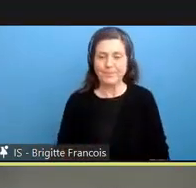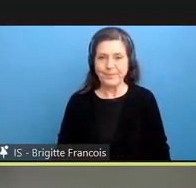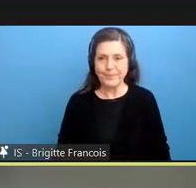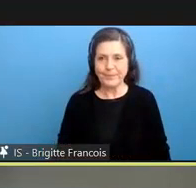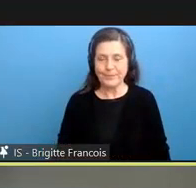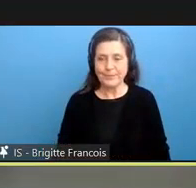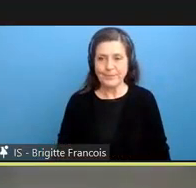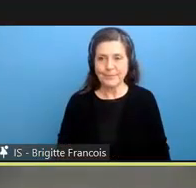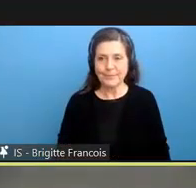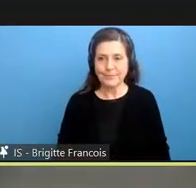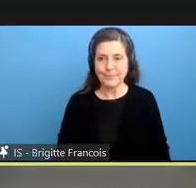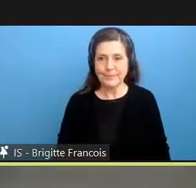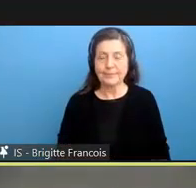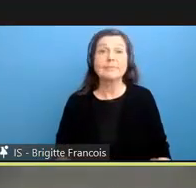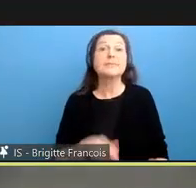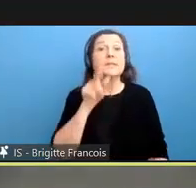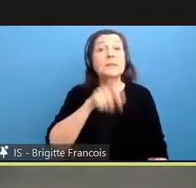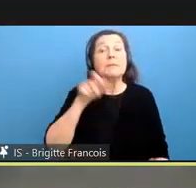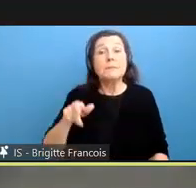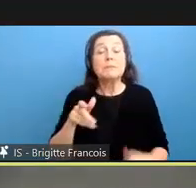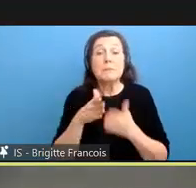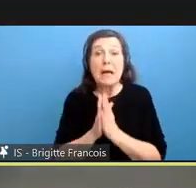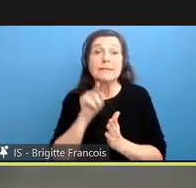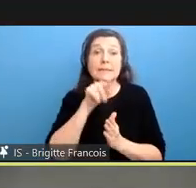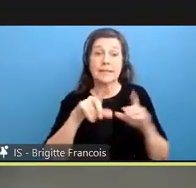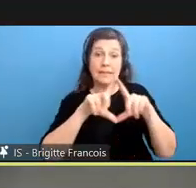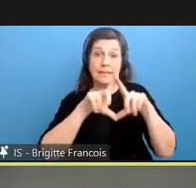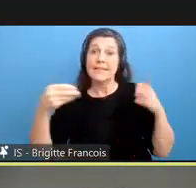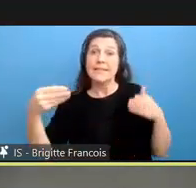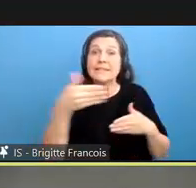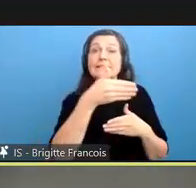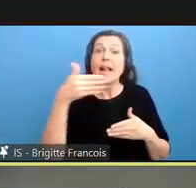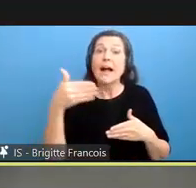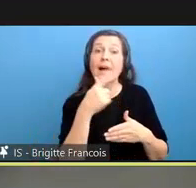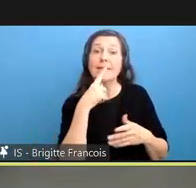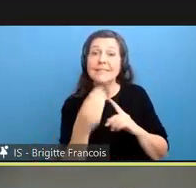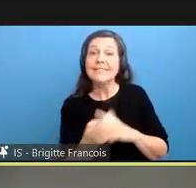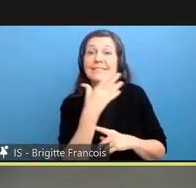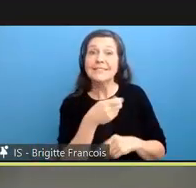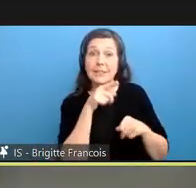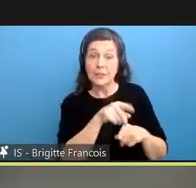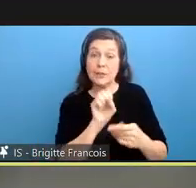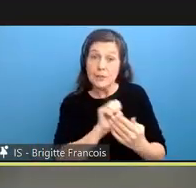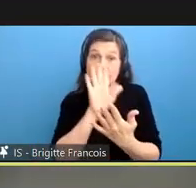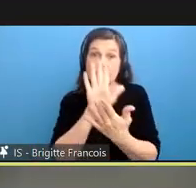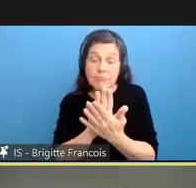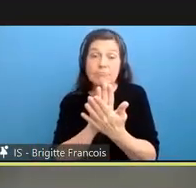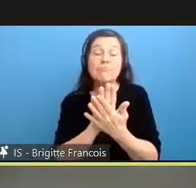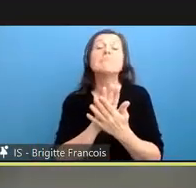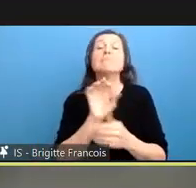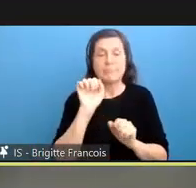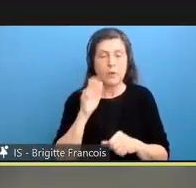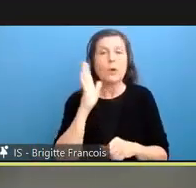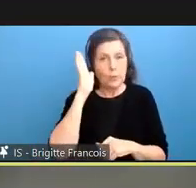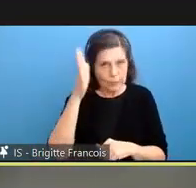So some people are asking if the slides will be shared. I think to begin with, we'll be putting them up on YouTube, and then we will